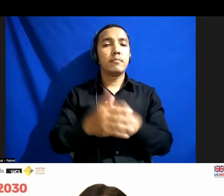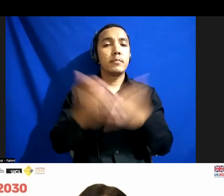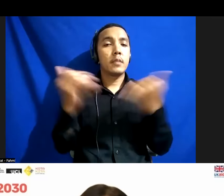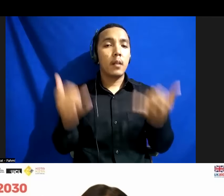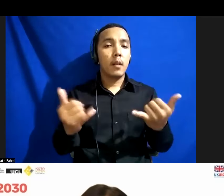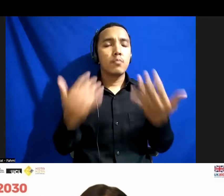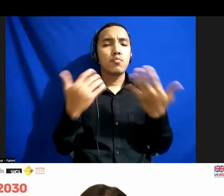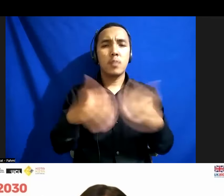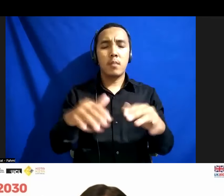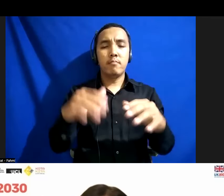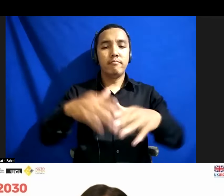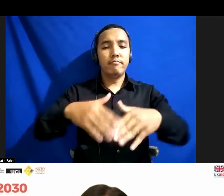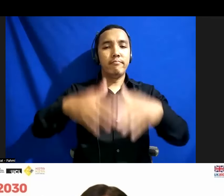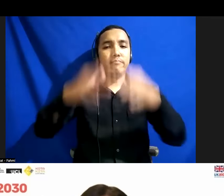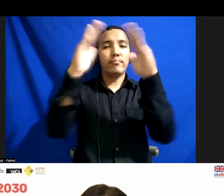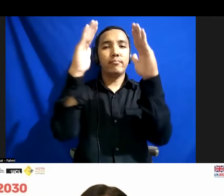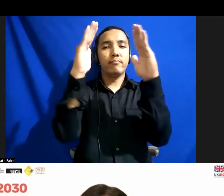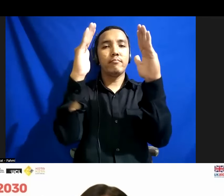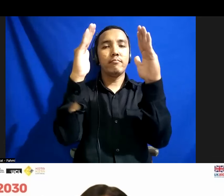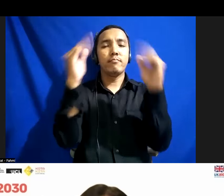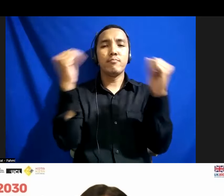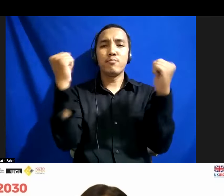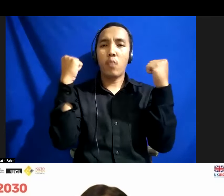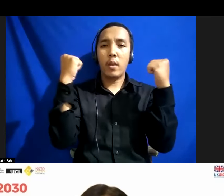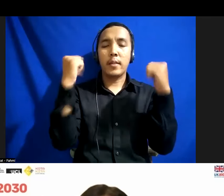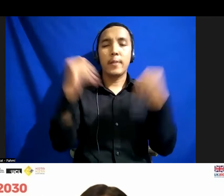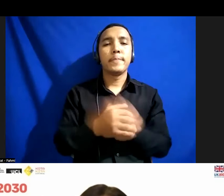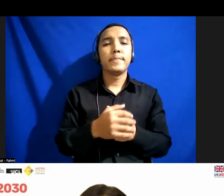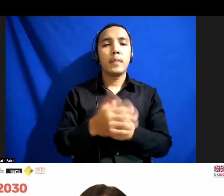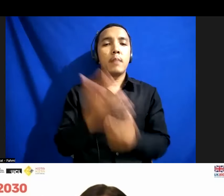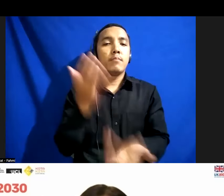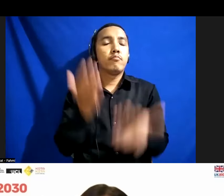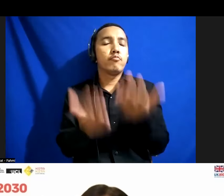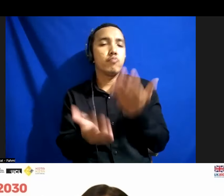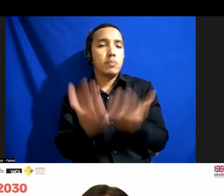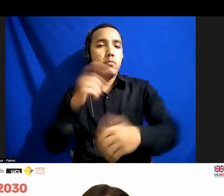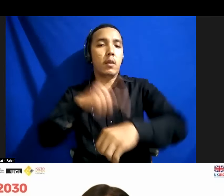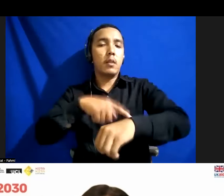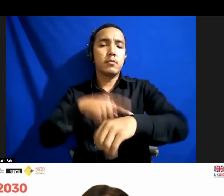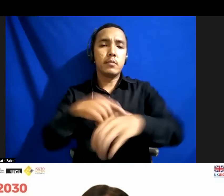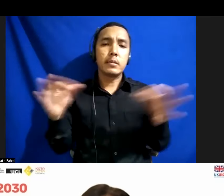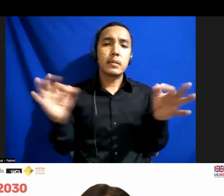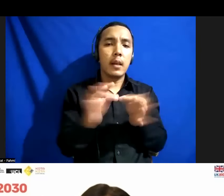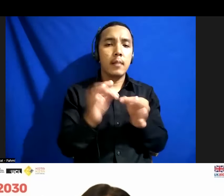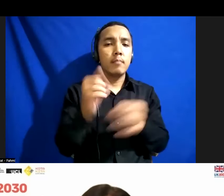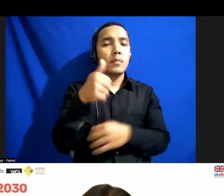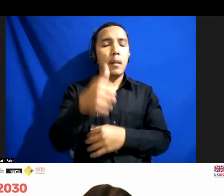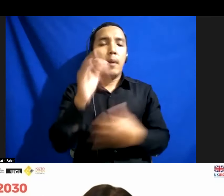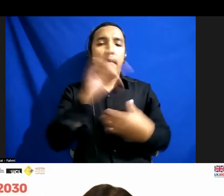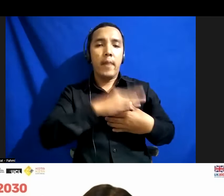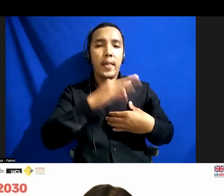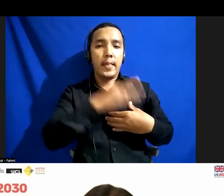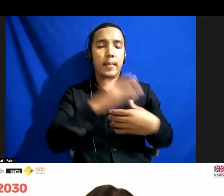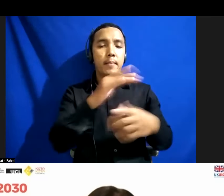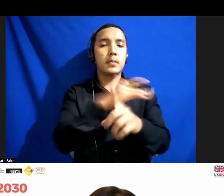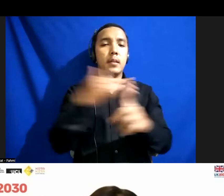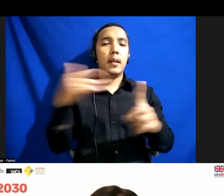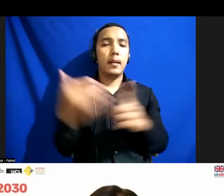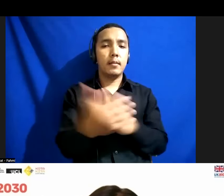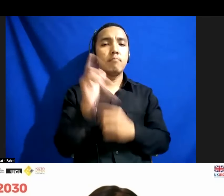construct the building that has already been made. And hopefully in the near future, it can be utilized by the surrounding